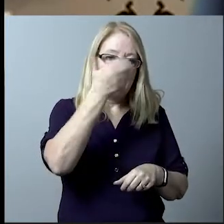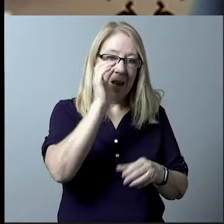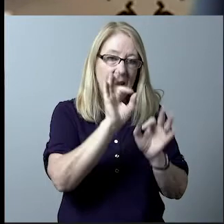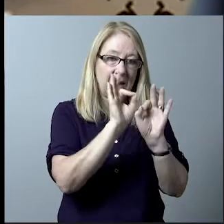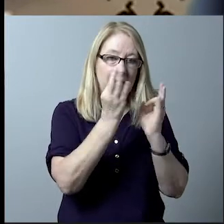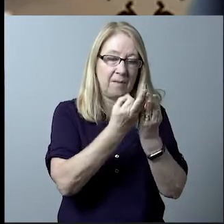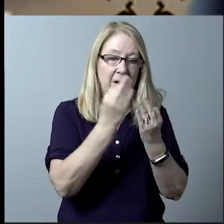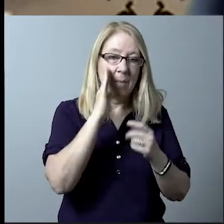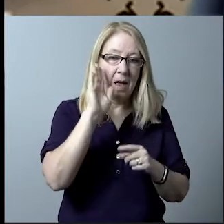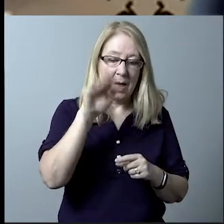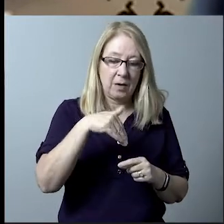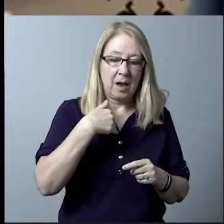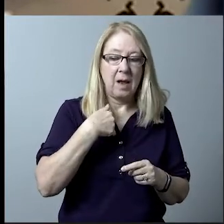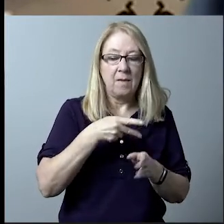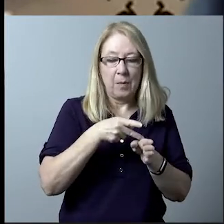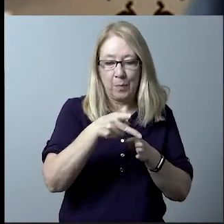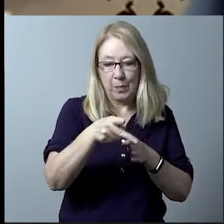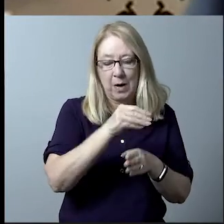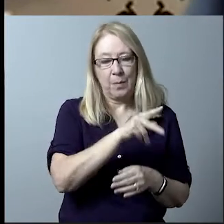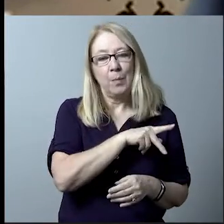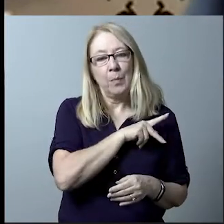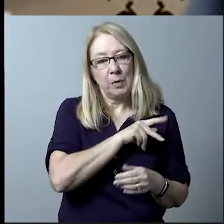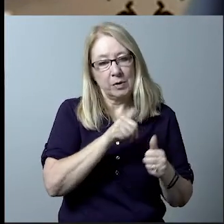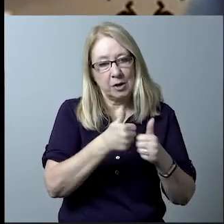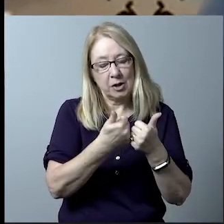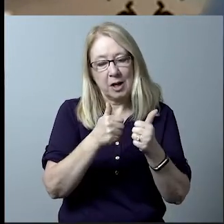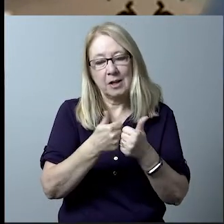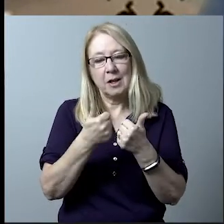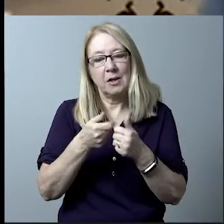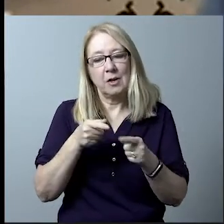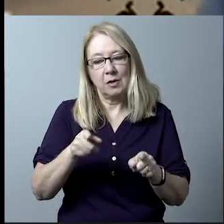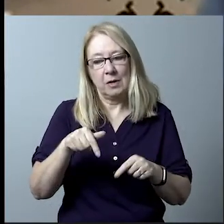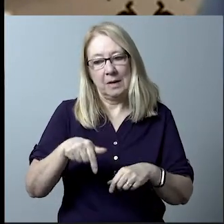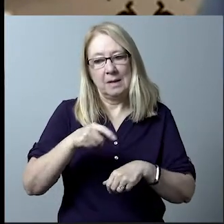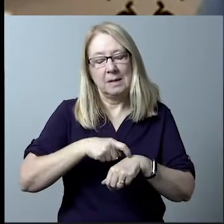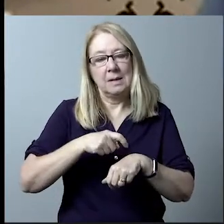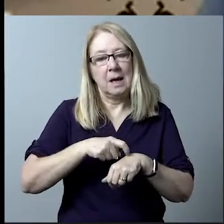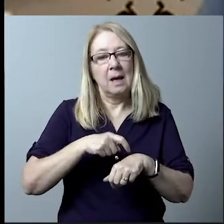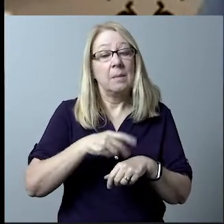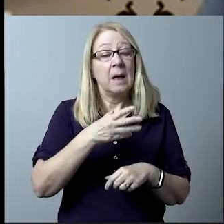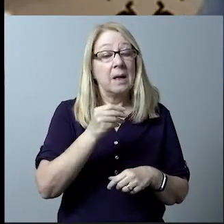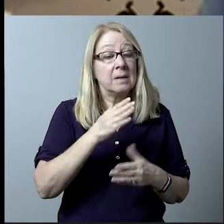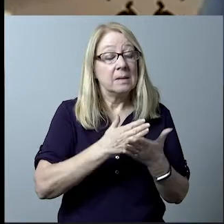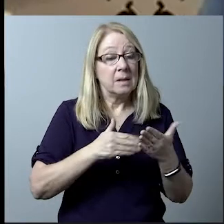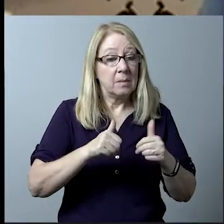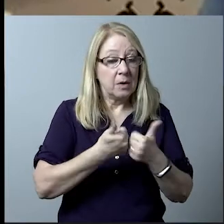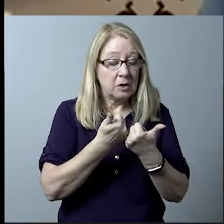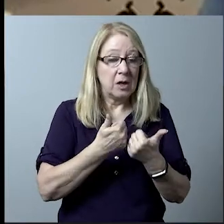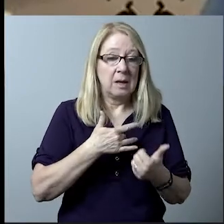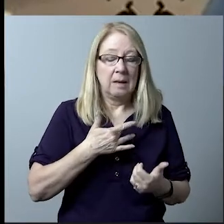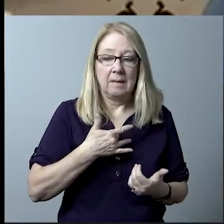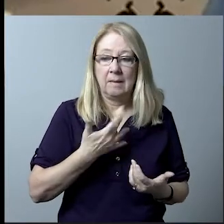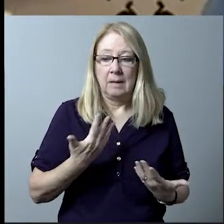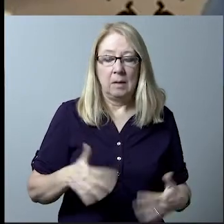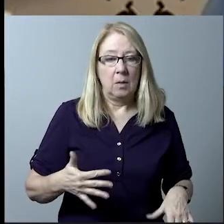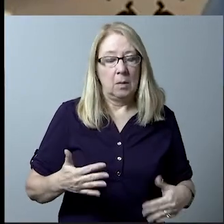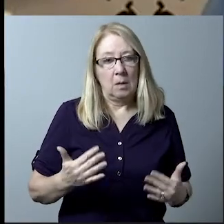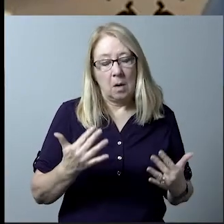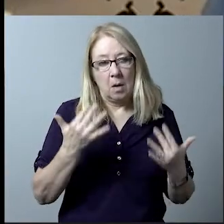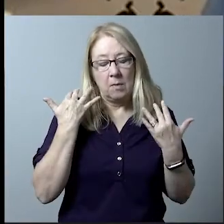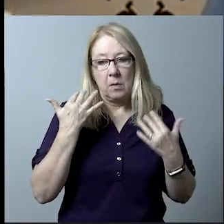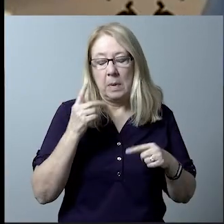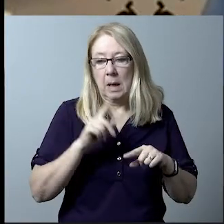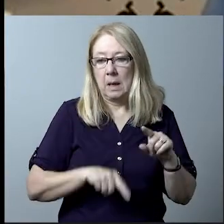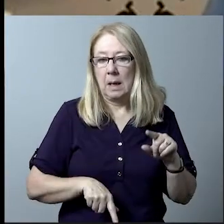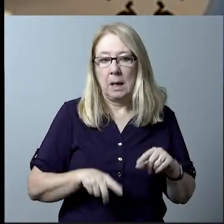family. I know there have been professional and personal challenges during these unusual times, challenges that